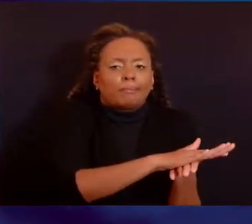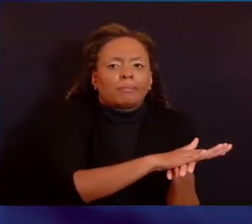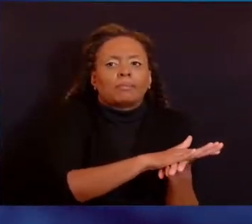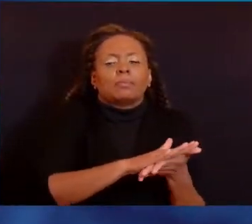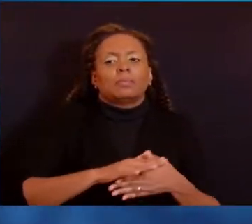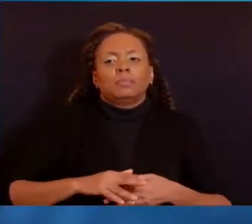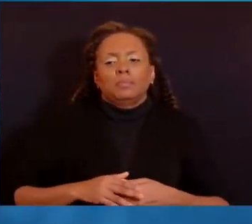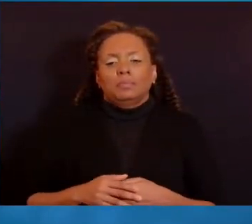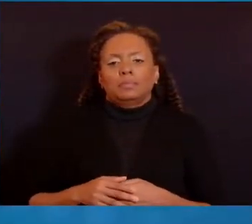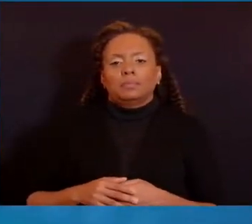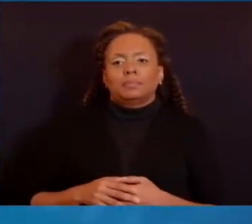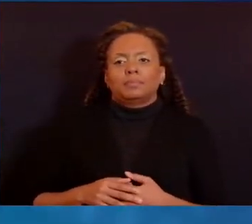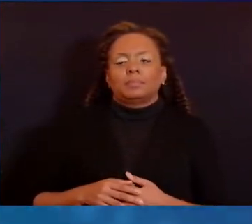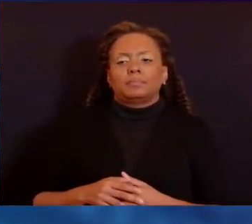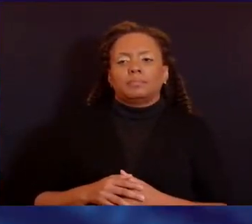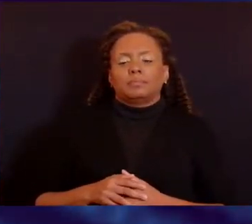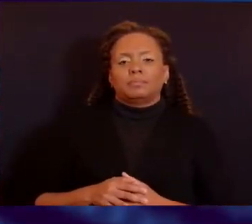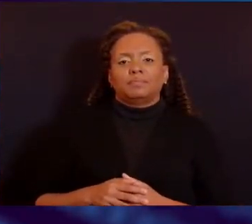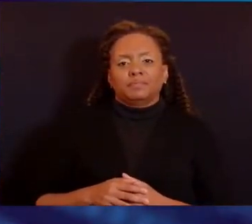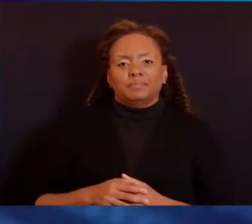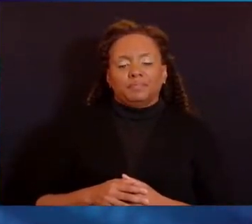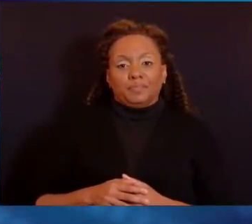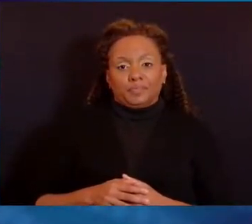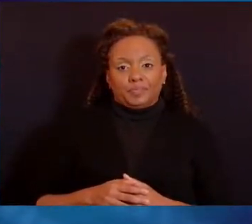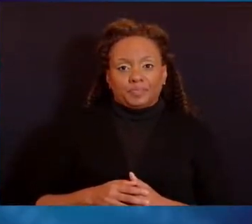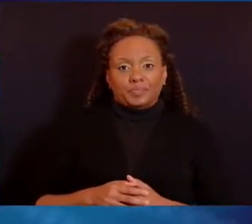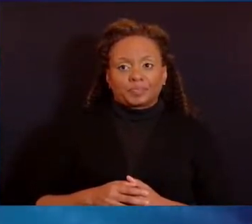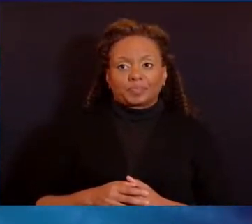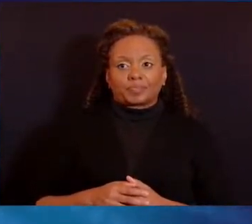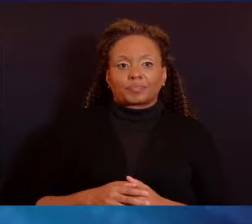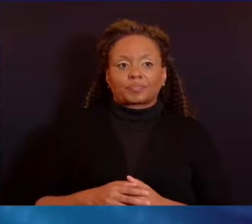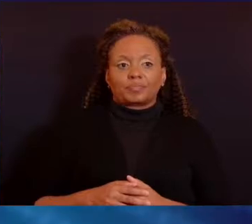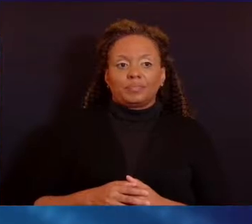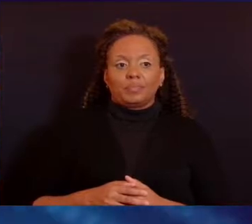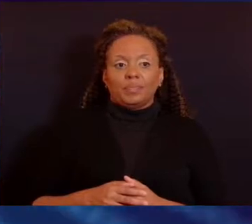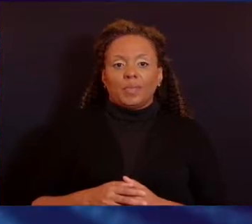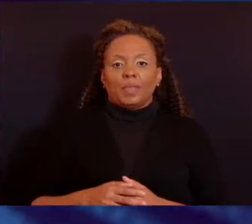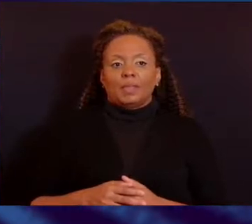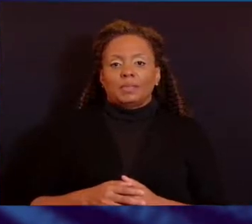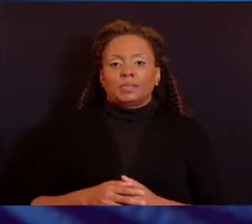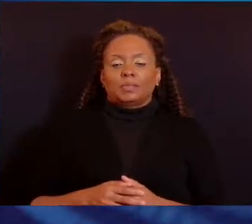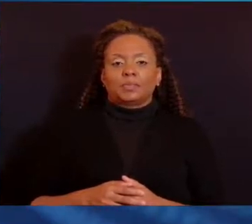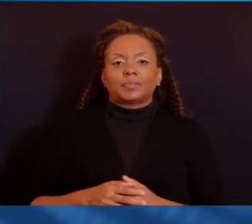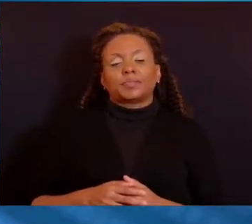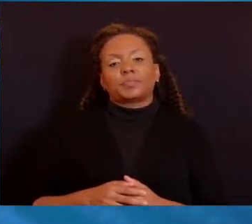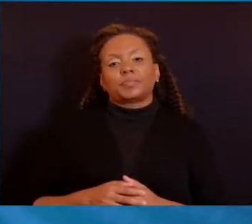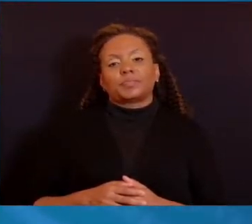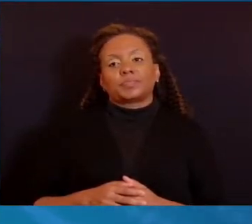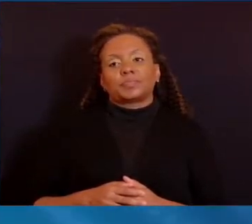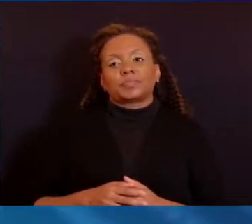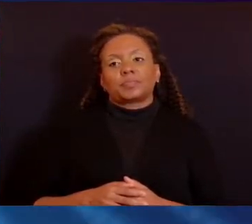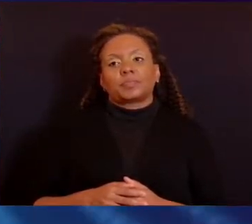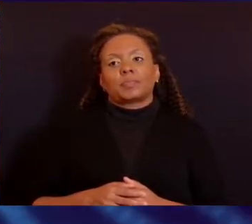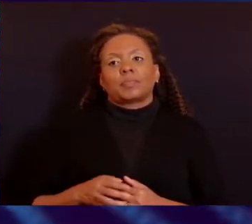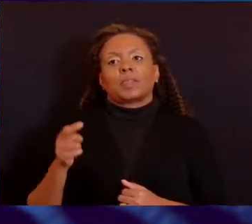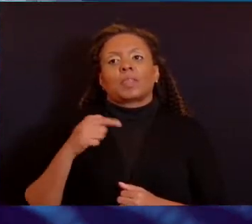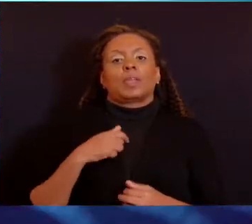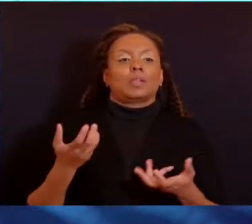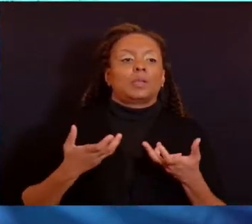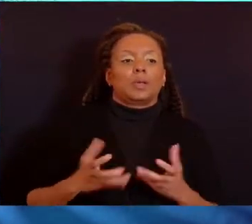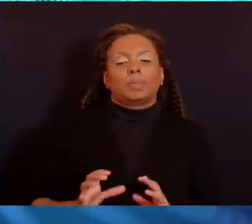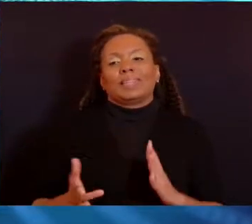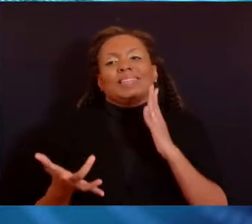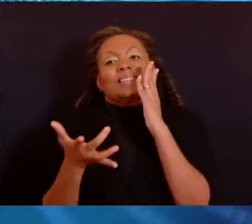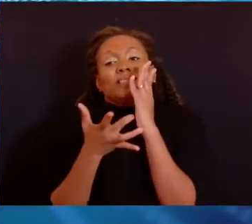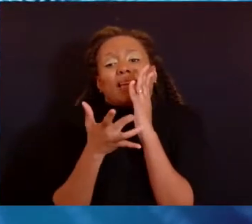But going outside of June, where we're heading to the rest of the year, we're moving, not to be too technical, but we're moving